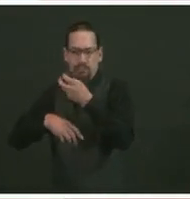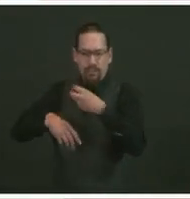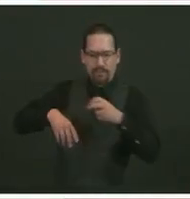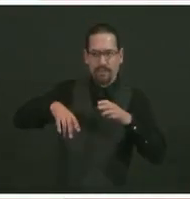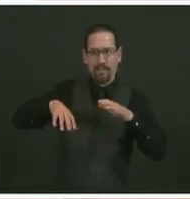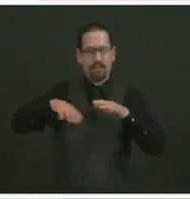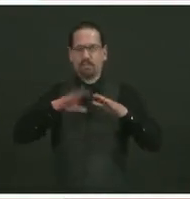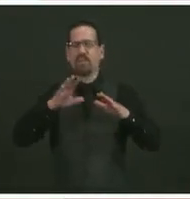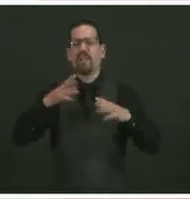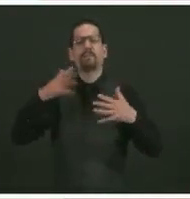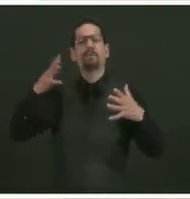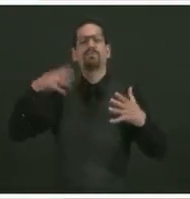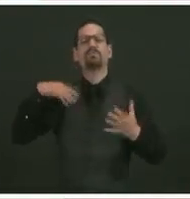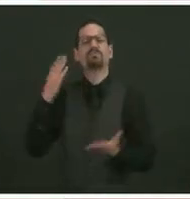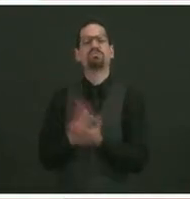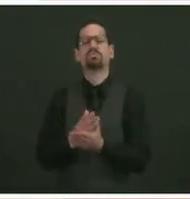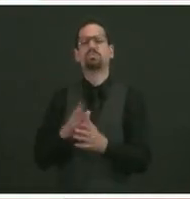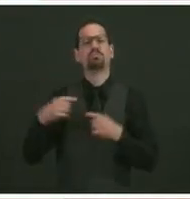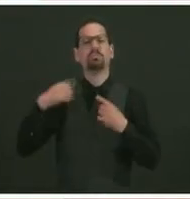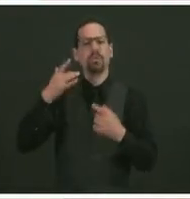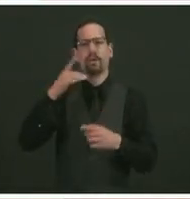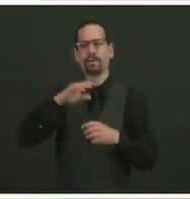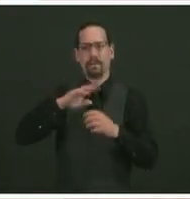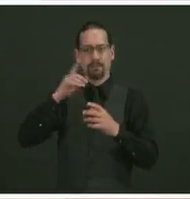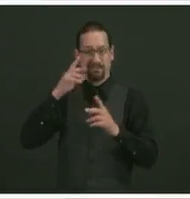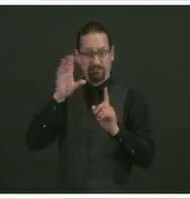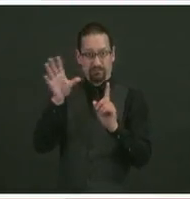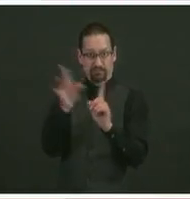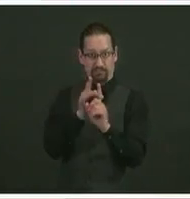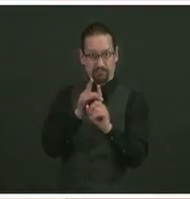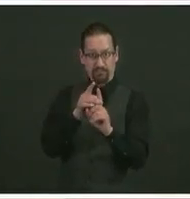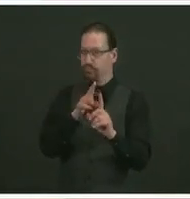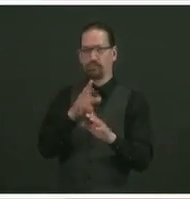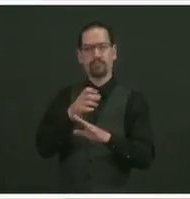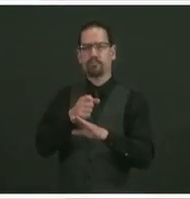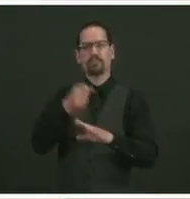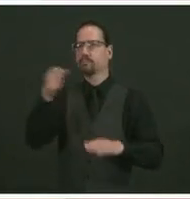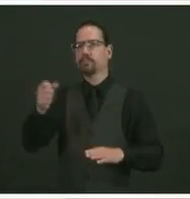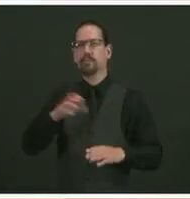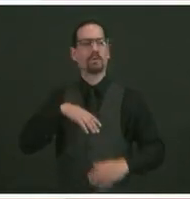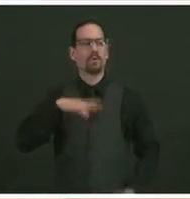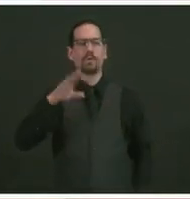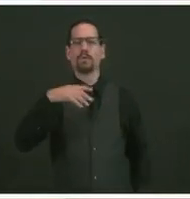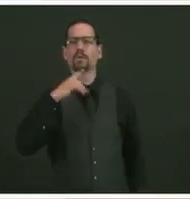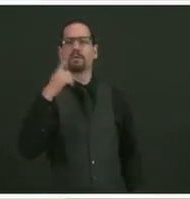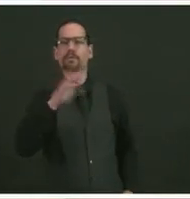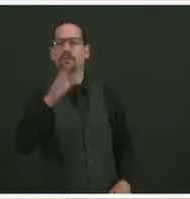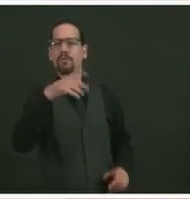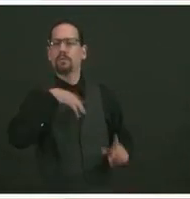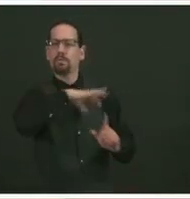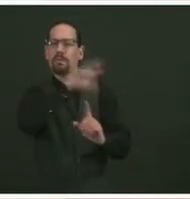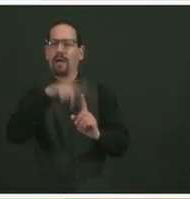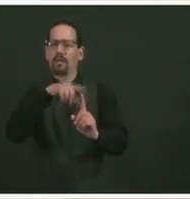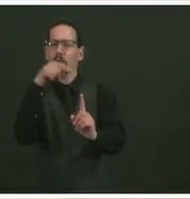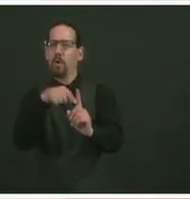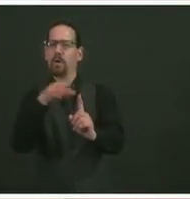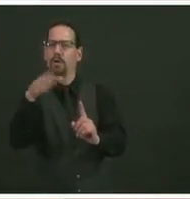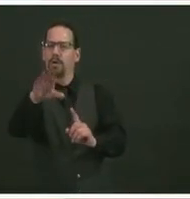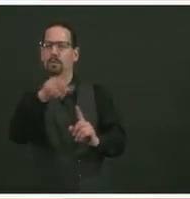putting people together. We have these COVID positive homes. I guess what I'm getting at is, was that still after the visitation was